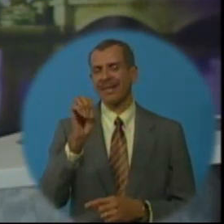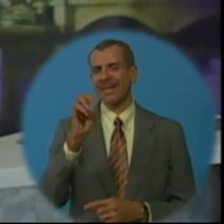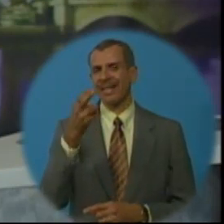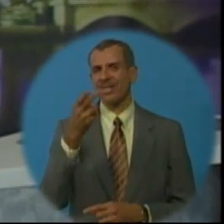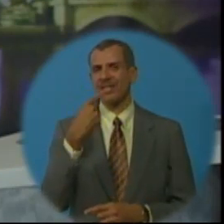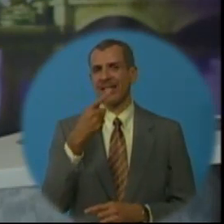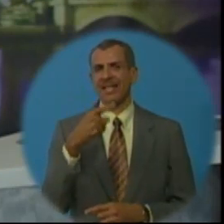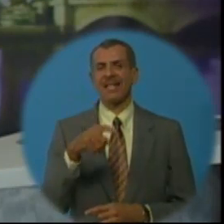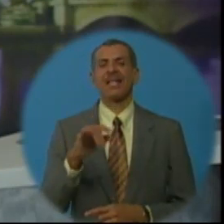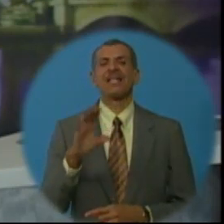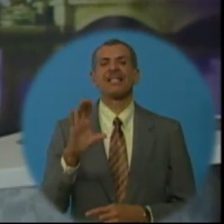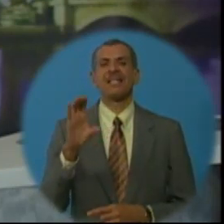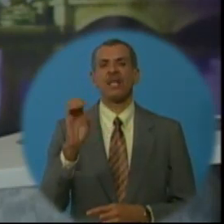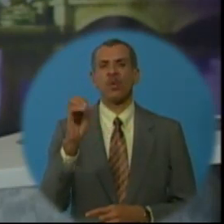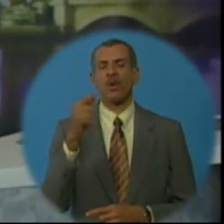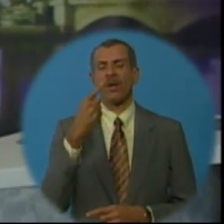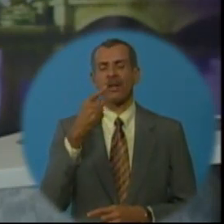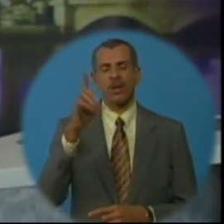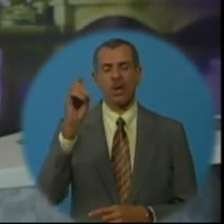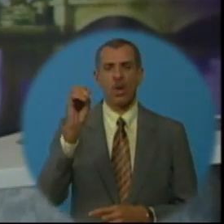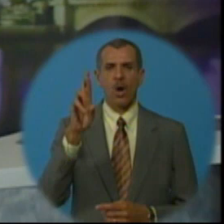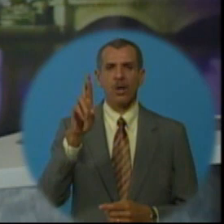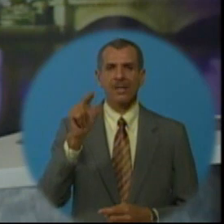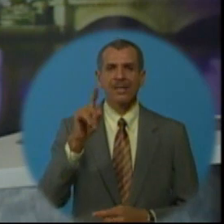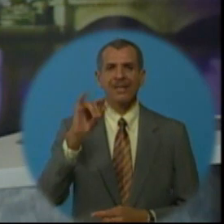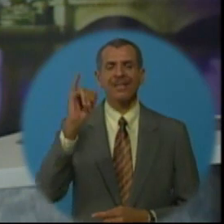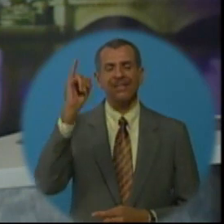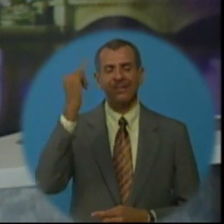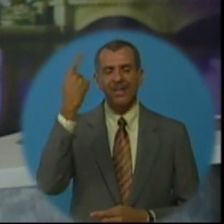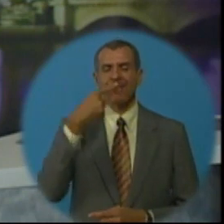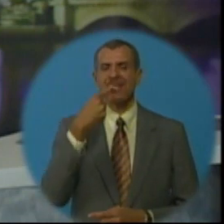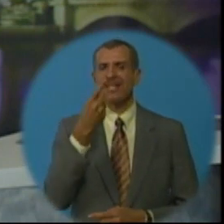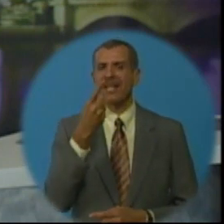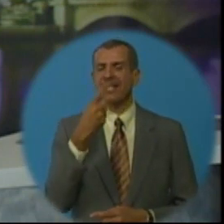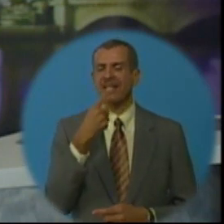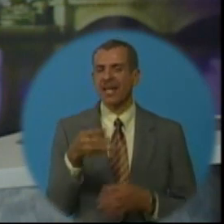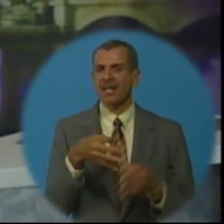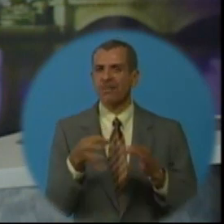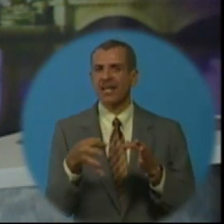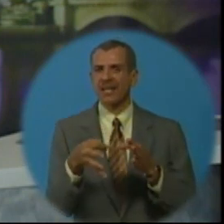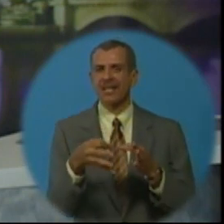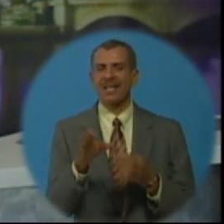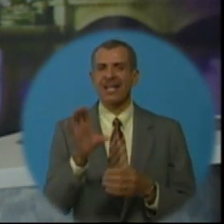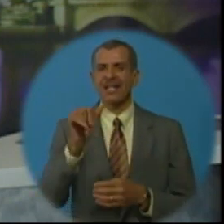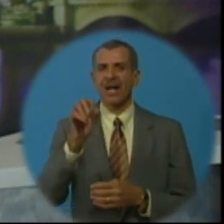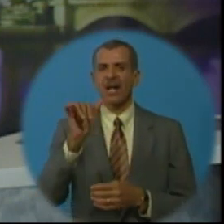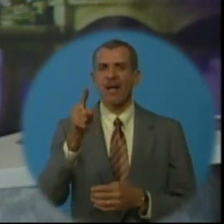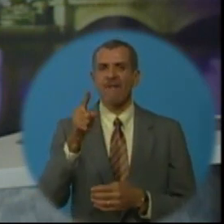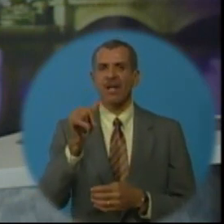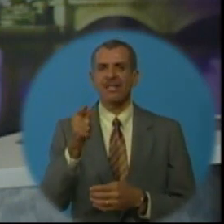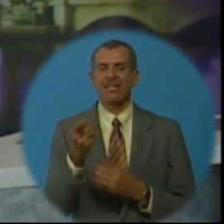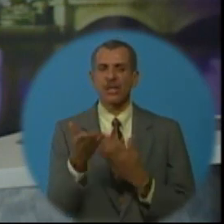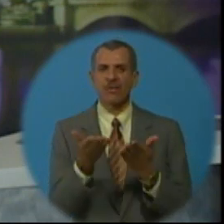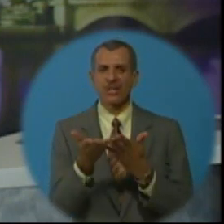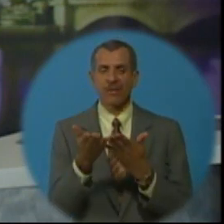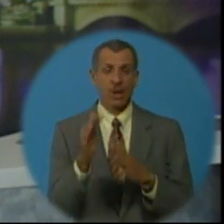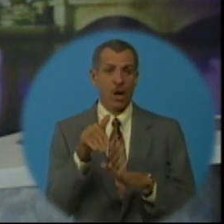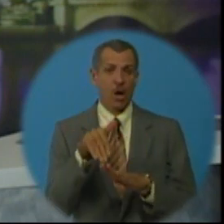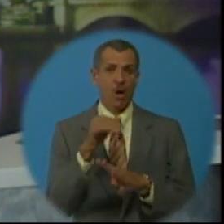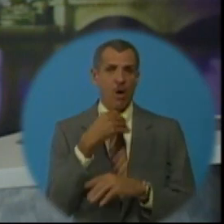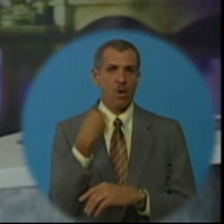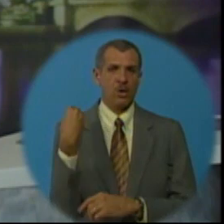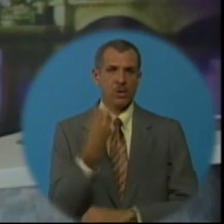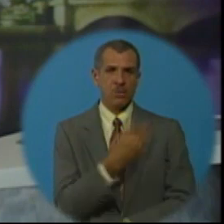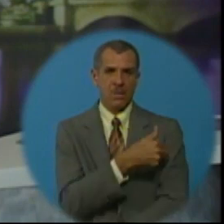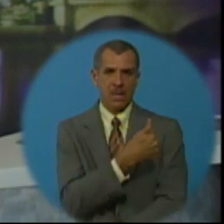Officer, Dr. Dexter James, has outlined his vision for the provision of cardiovascular services at the hospital. He says the new